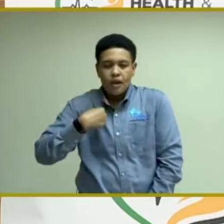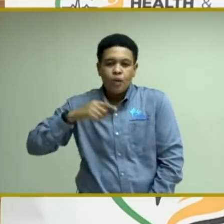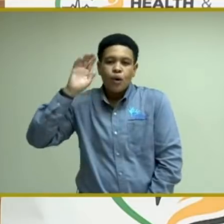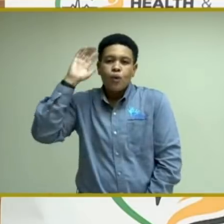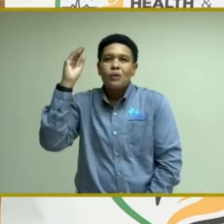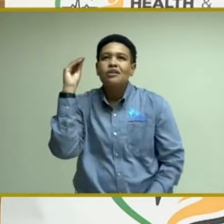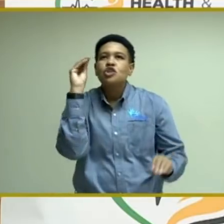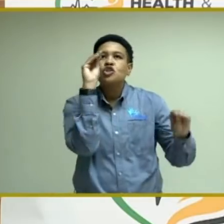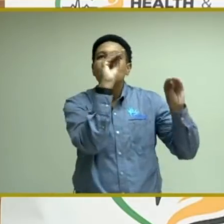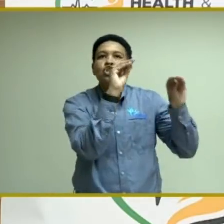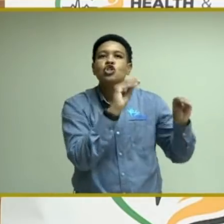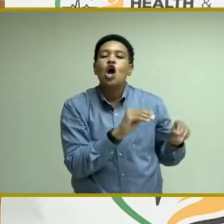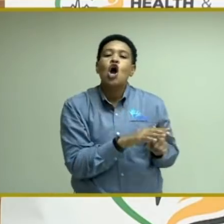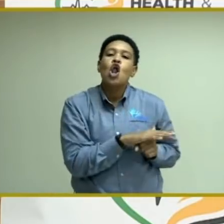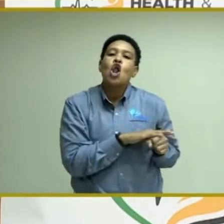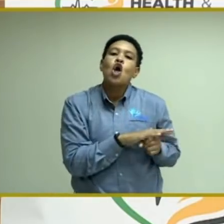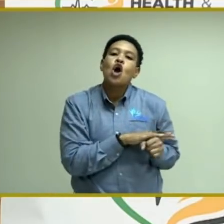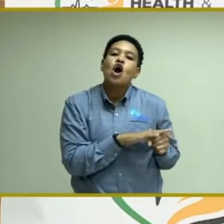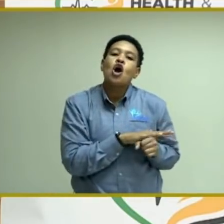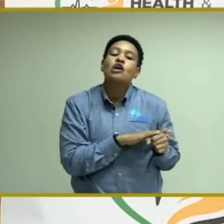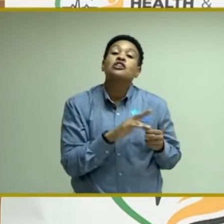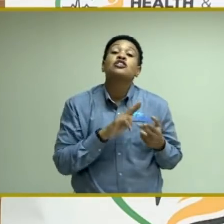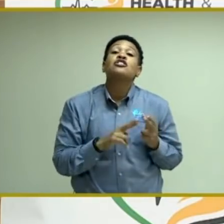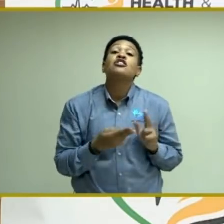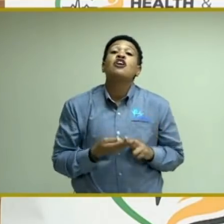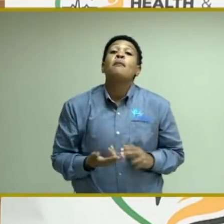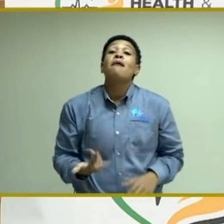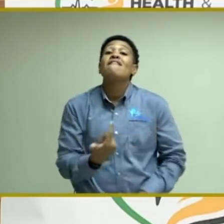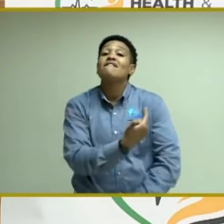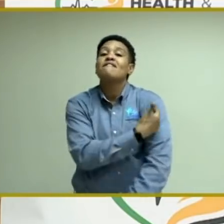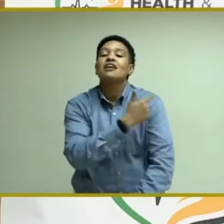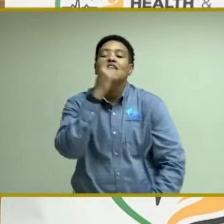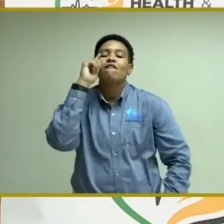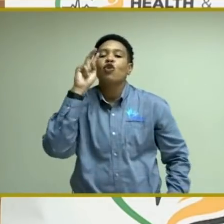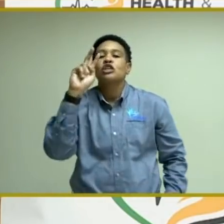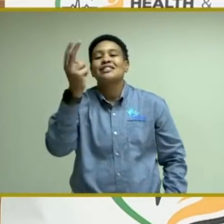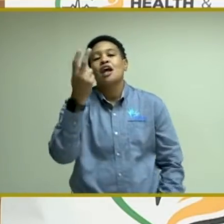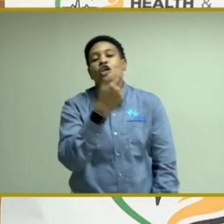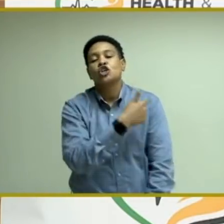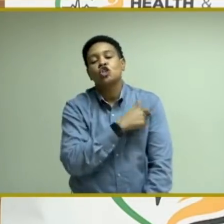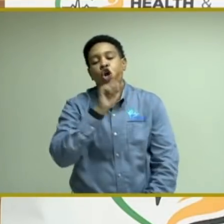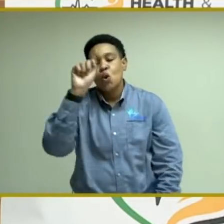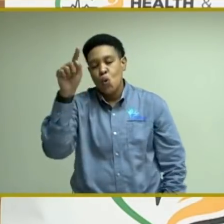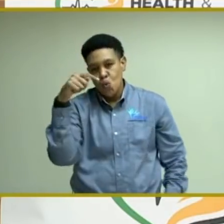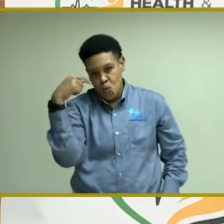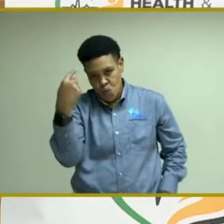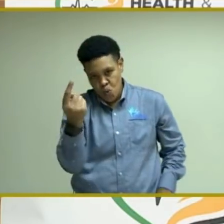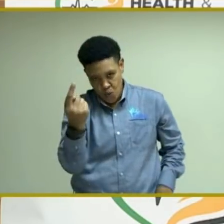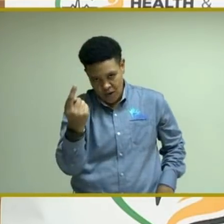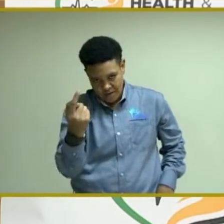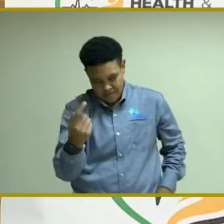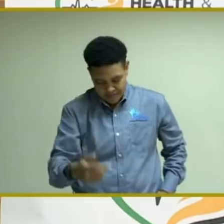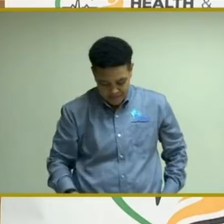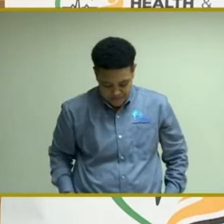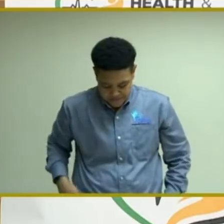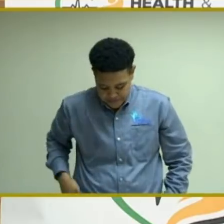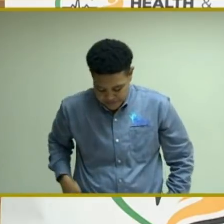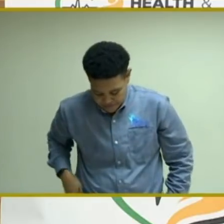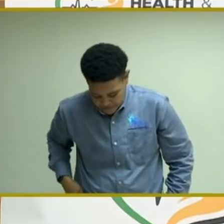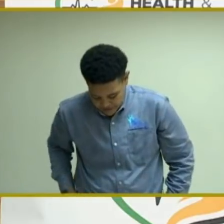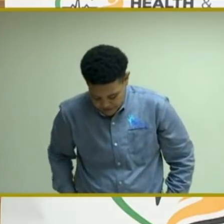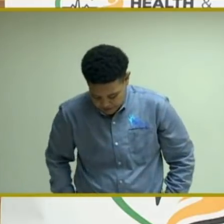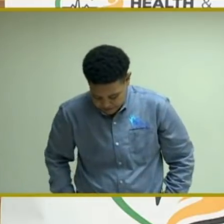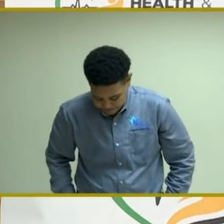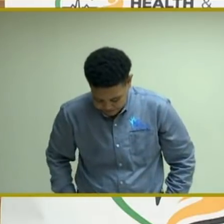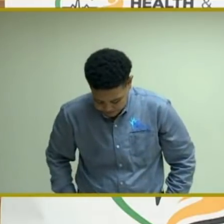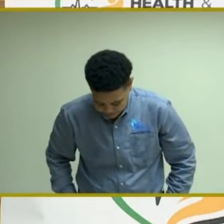stock at locations the numbers of vaccines that are linked to